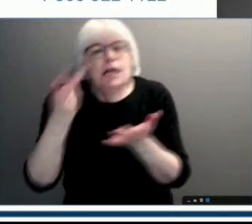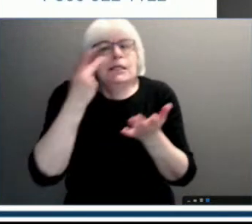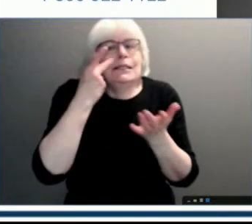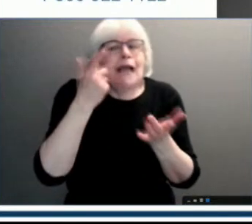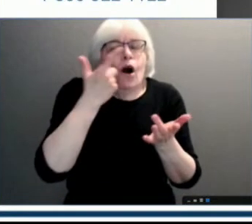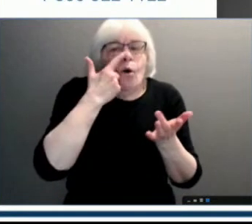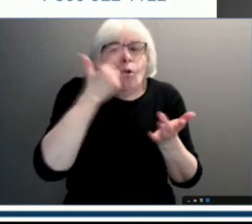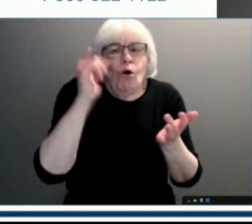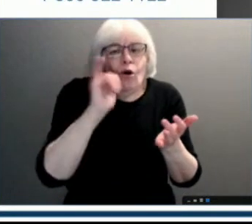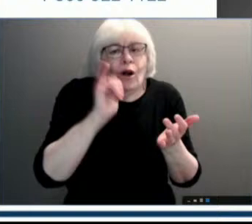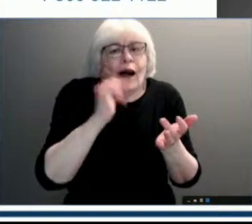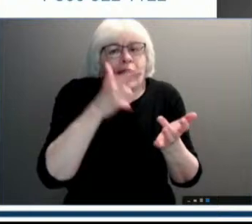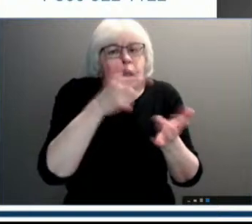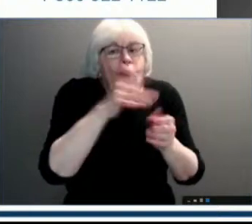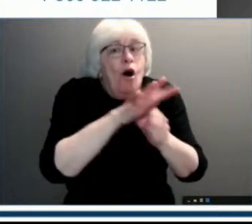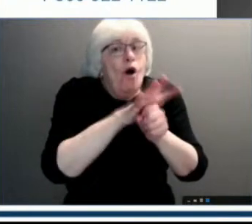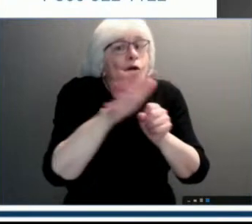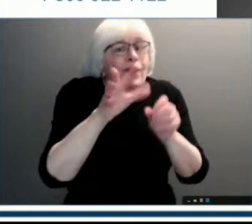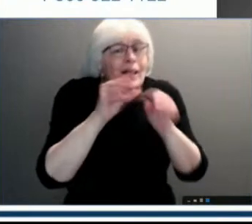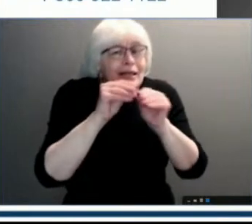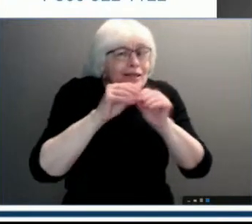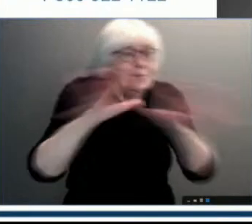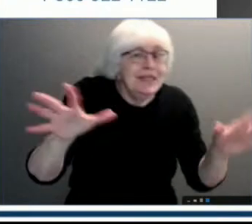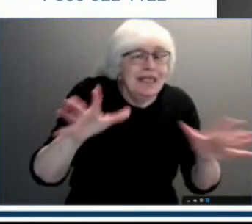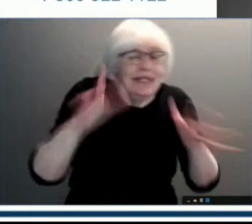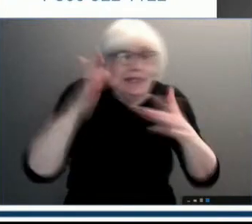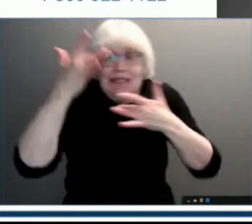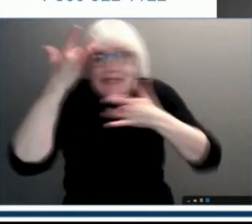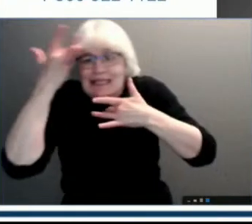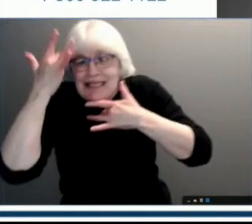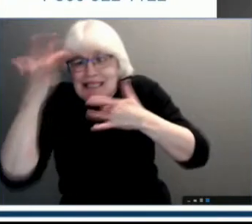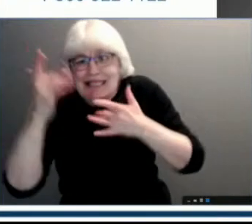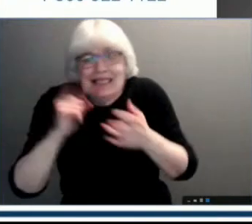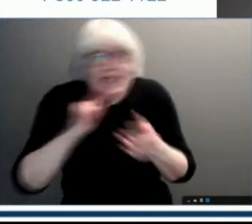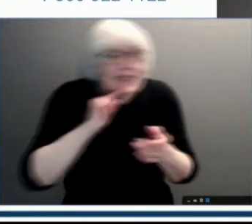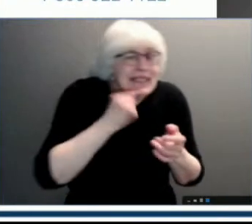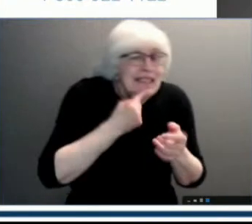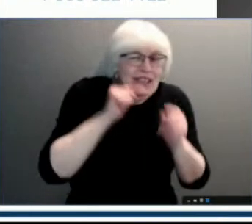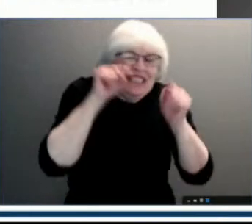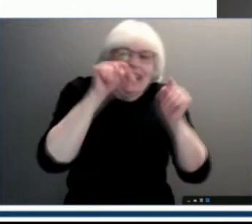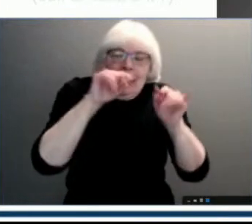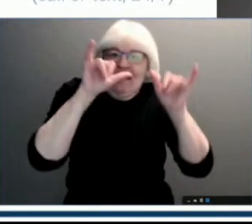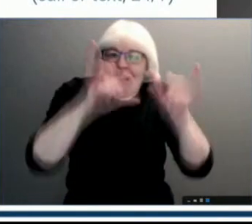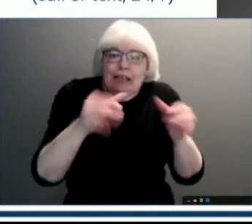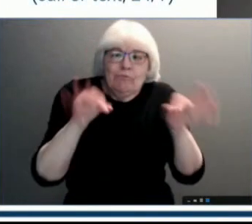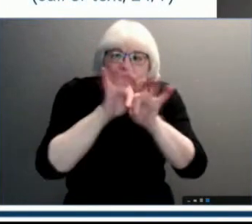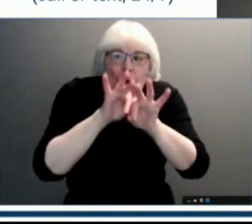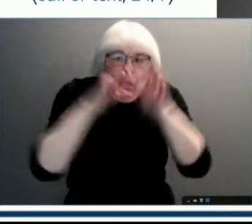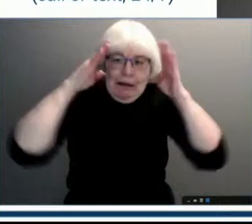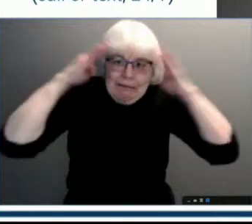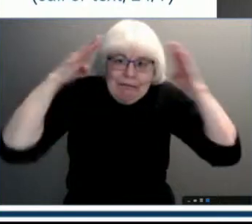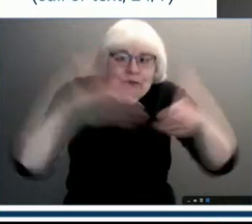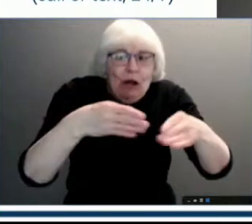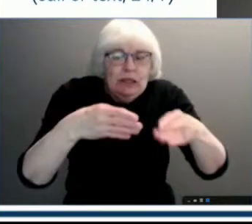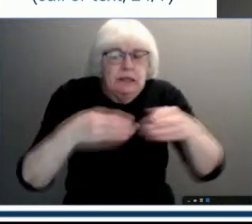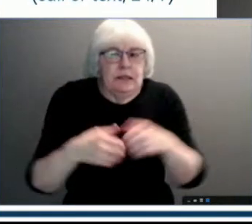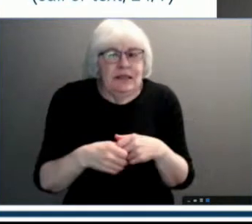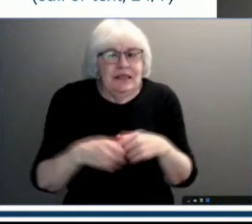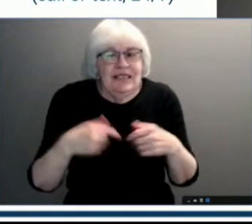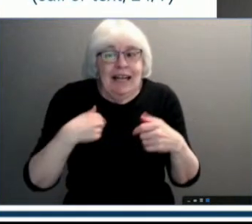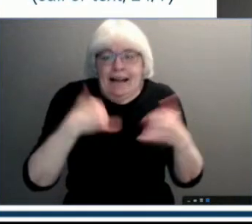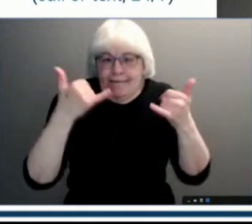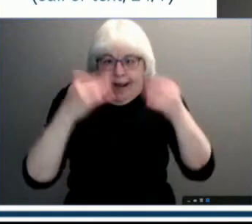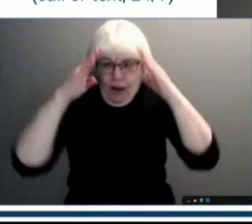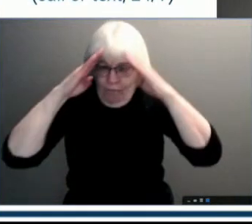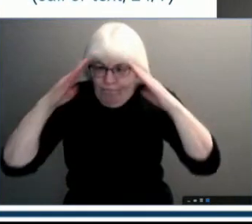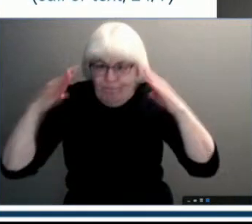of severe disease. And so that's part of why we're moving to more self-management and different testing options. And it's why